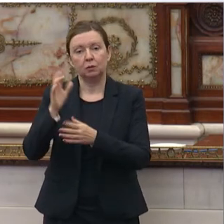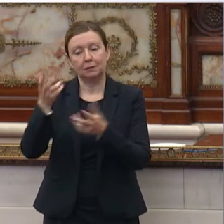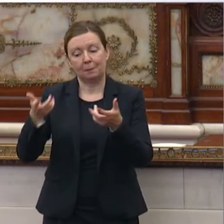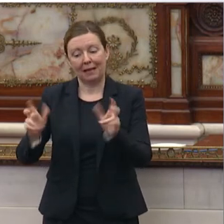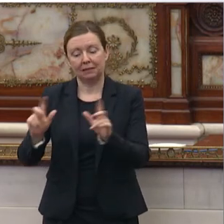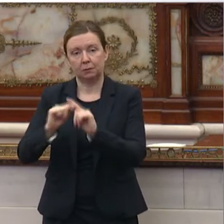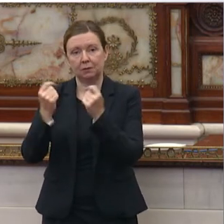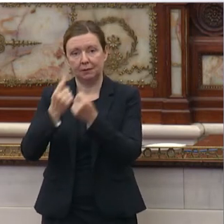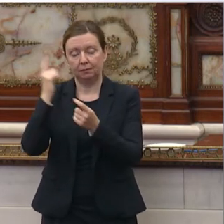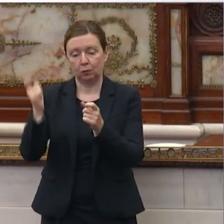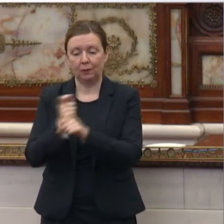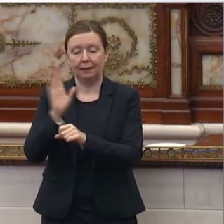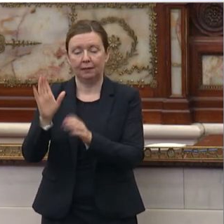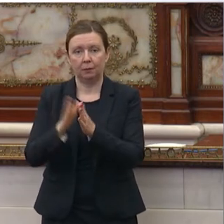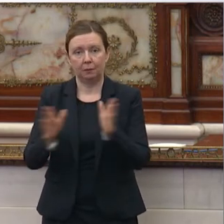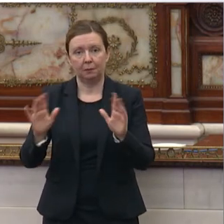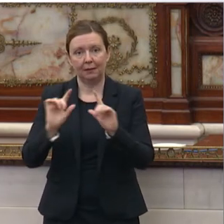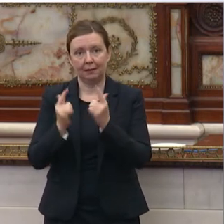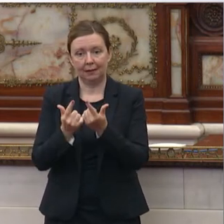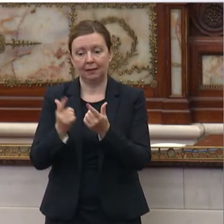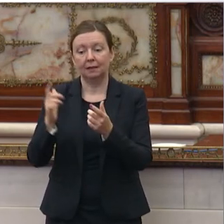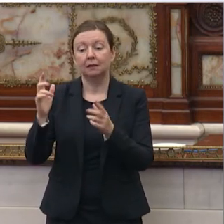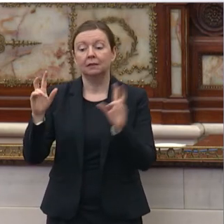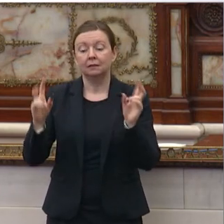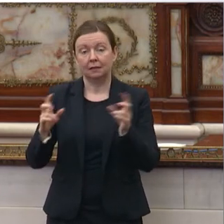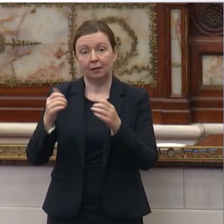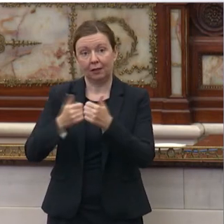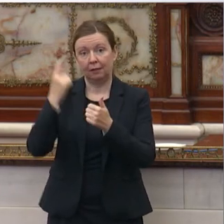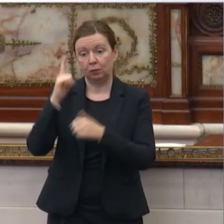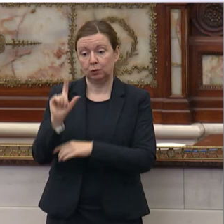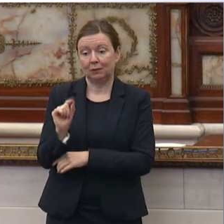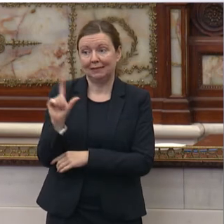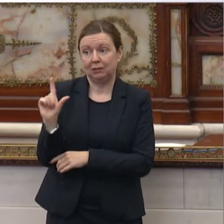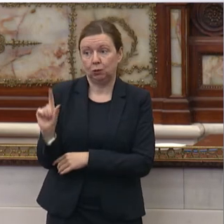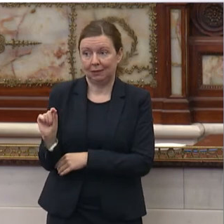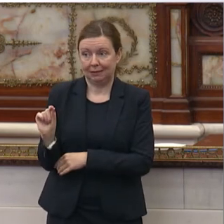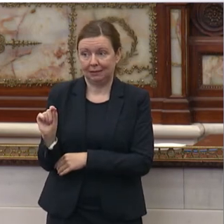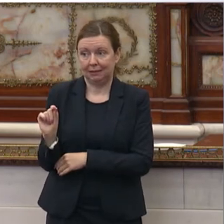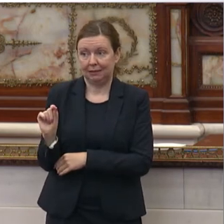Philadelphia Public League Championship title game for the